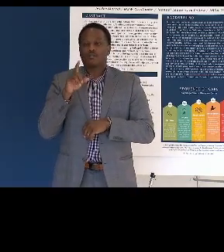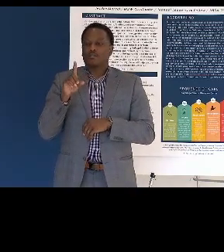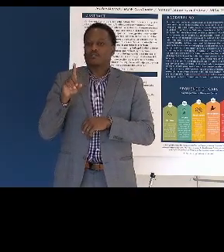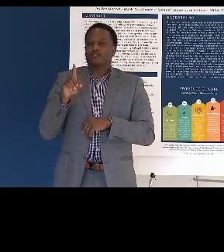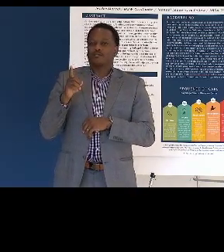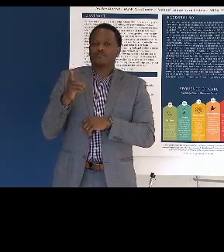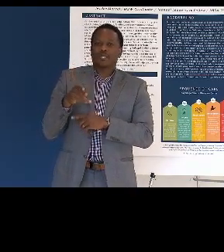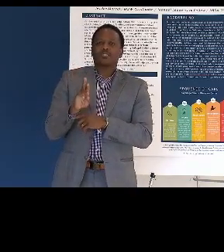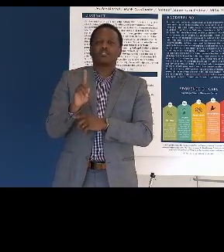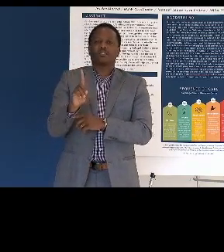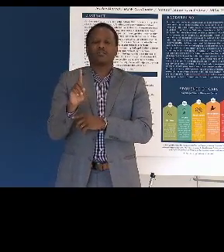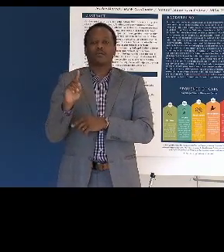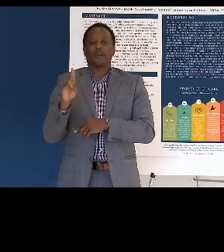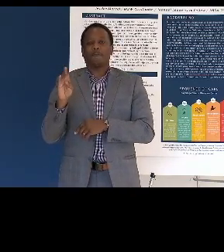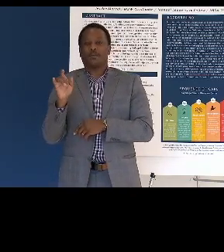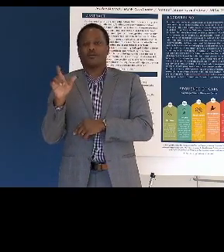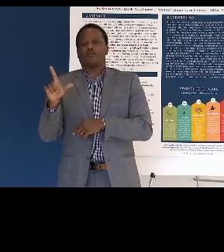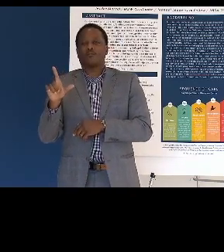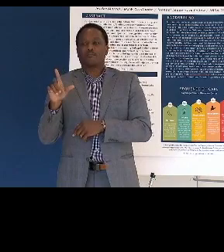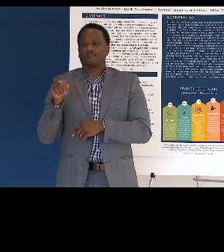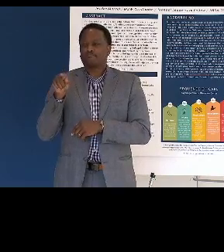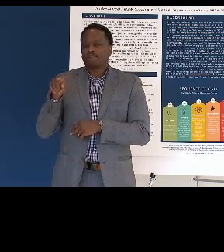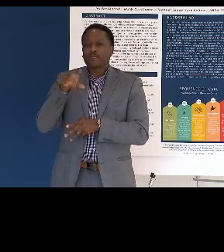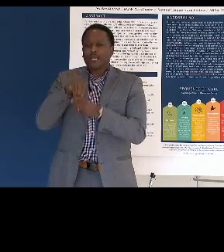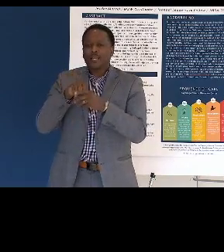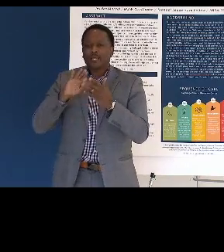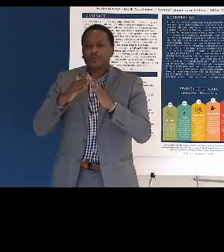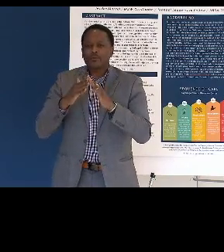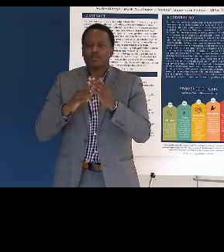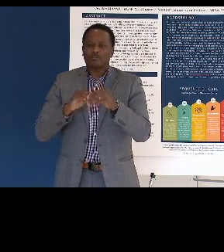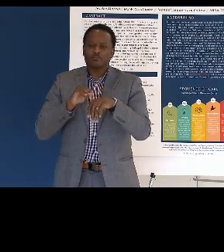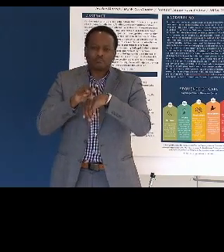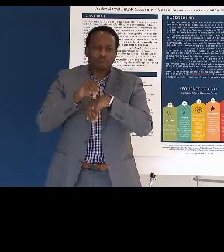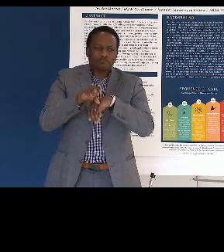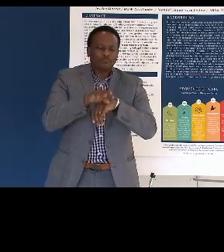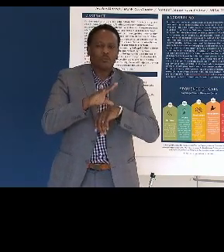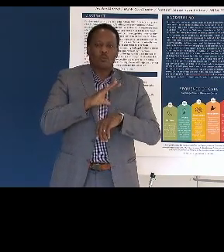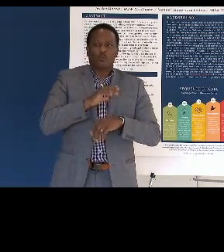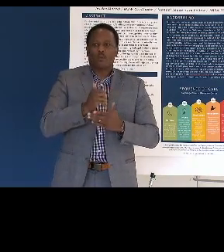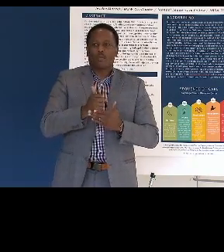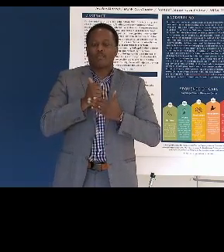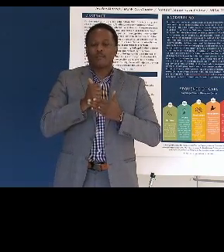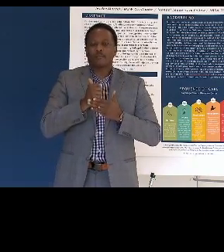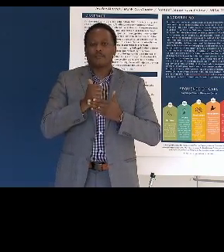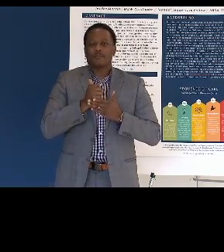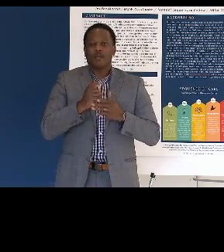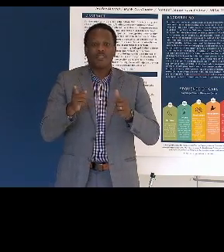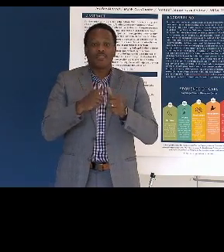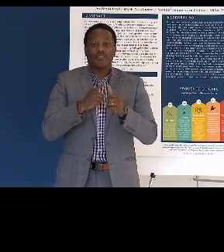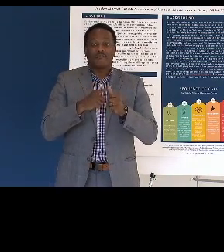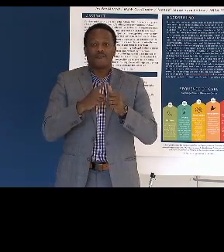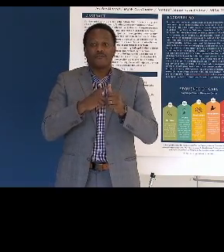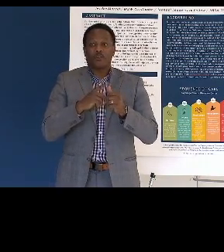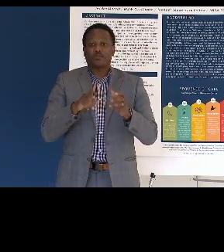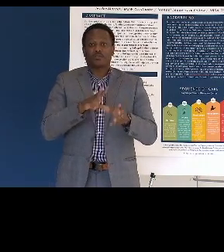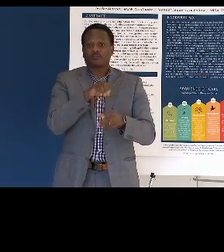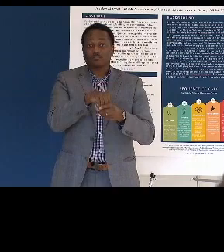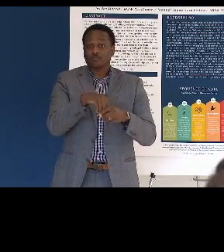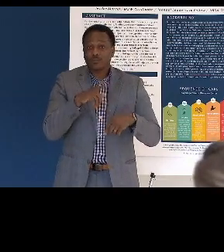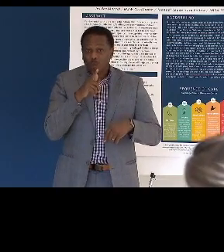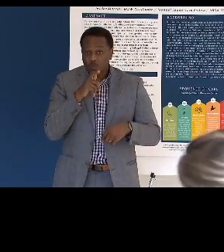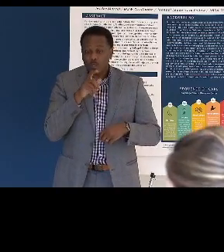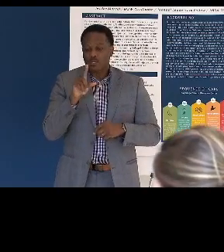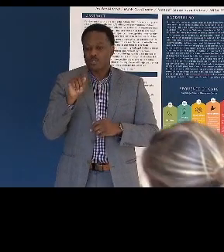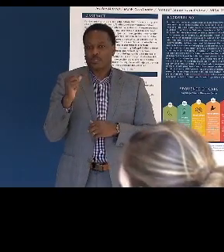after extensive community consultation. The first cohort was enrolled in 2012 with